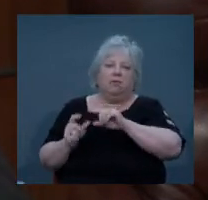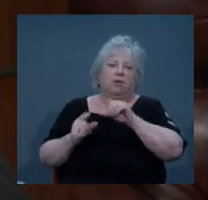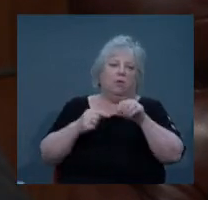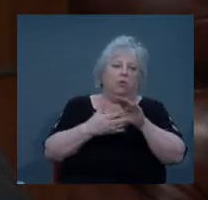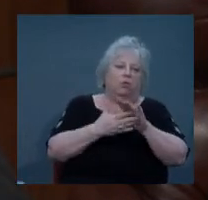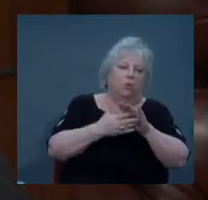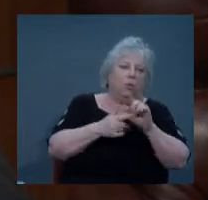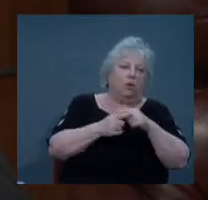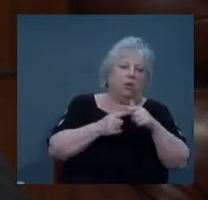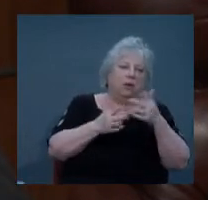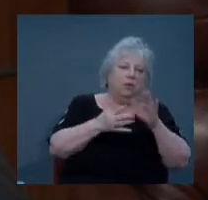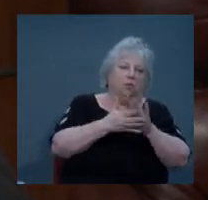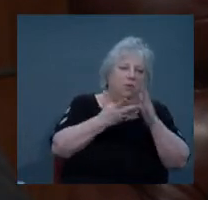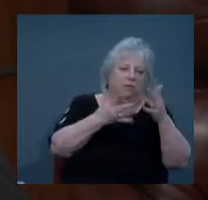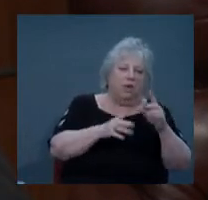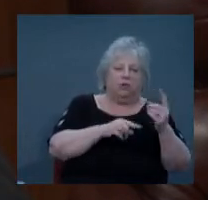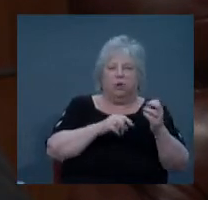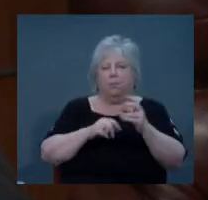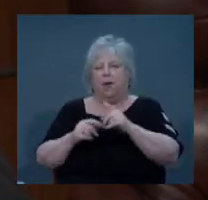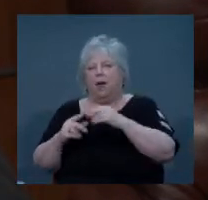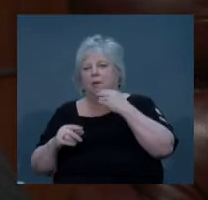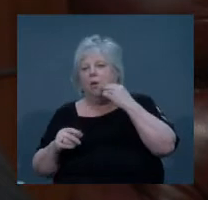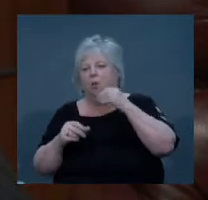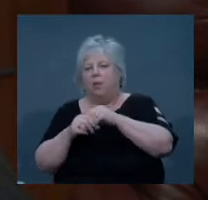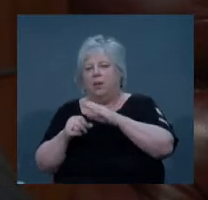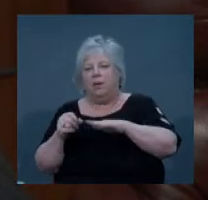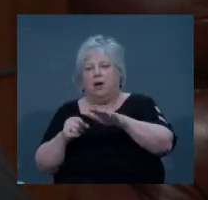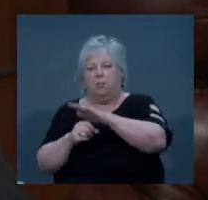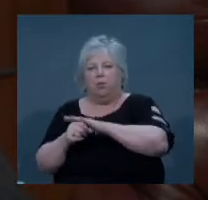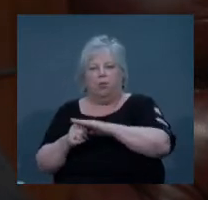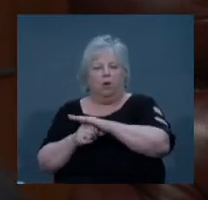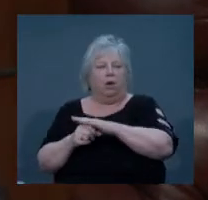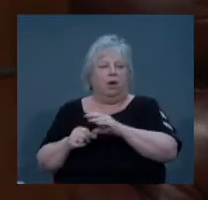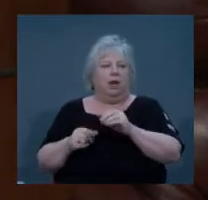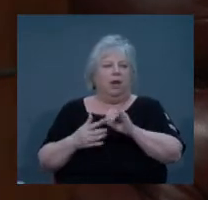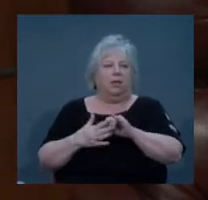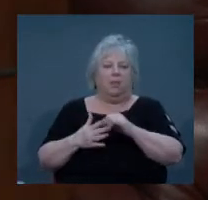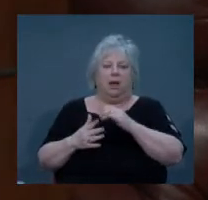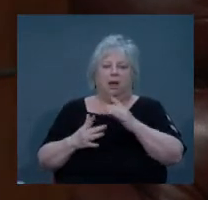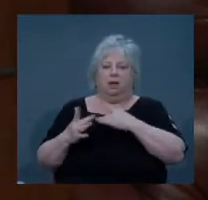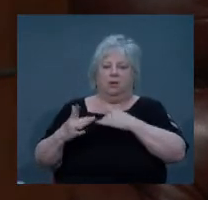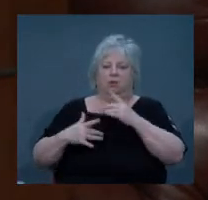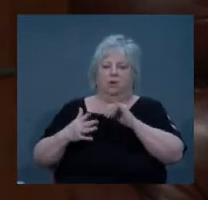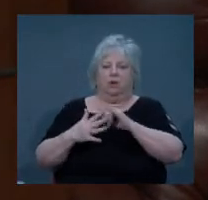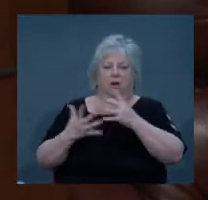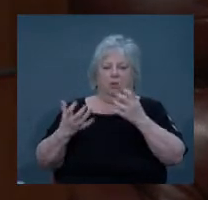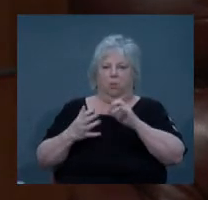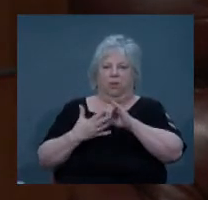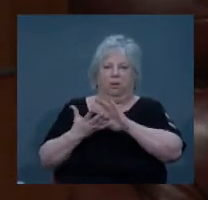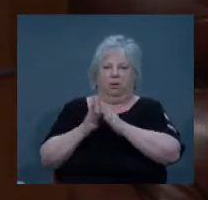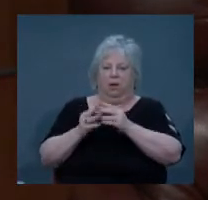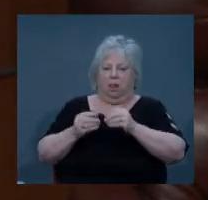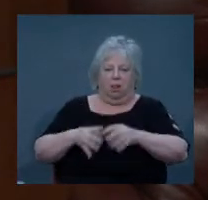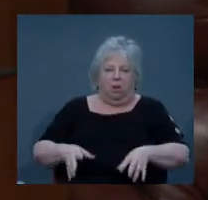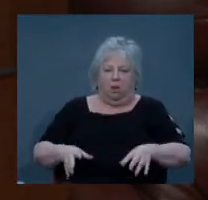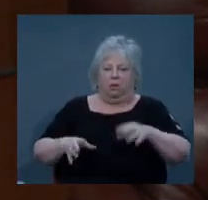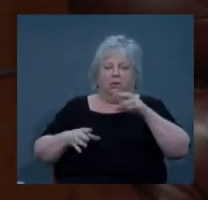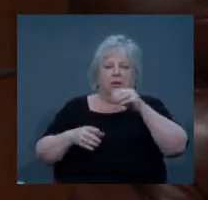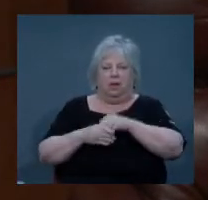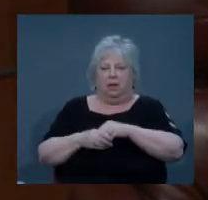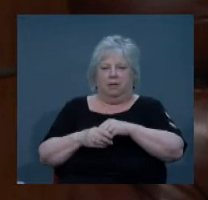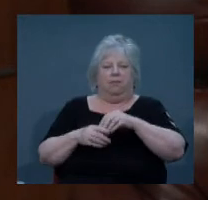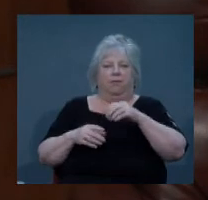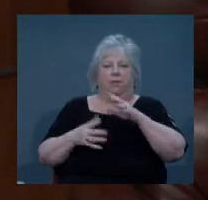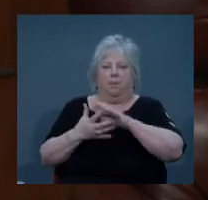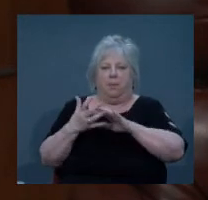back to the neighborhood. And my concern is that gets lost in the mix. You know, we say we're fully staffed in codes, but